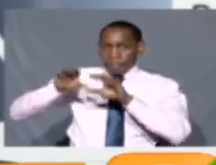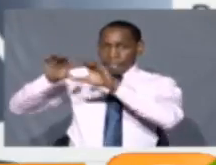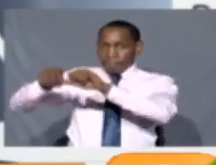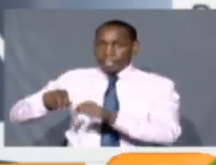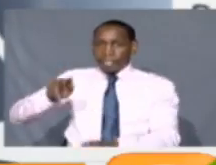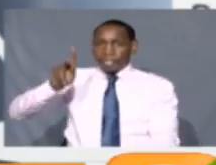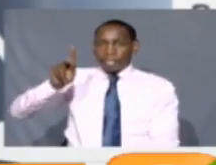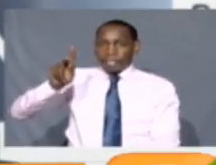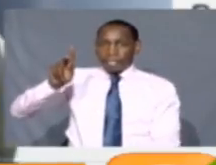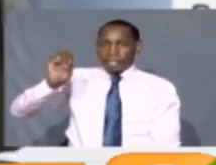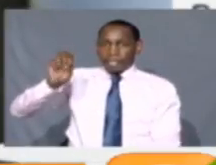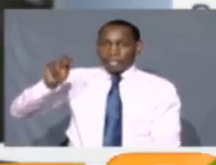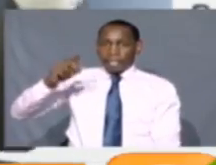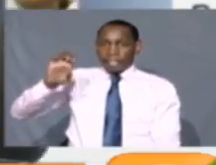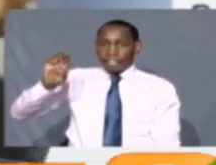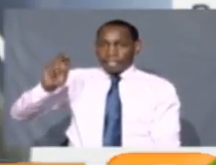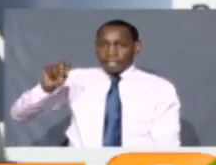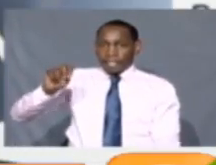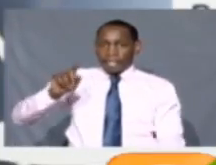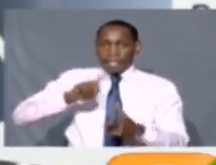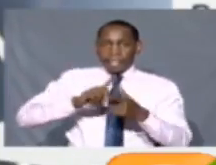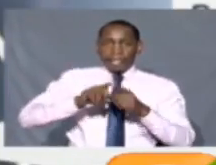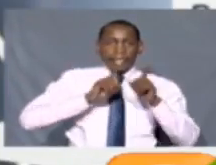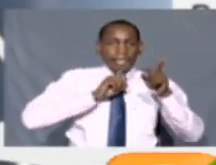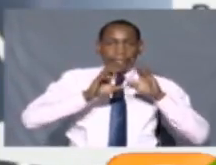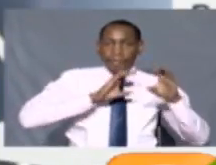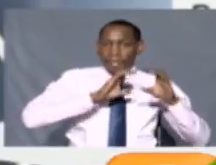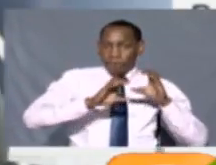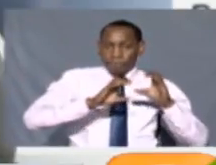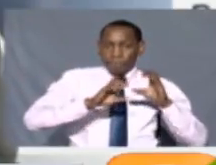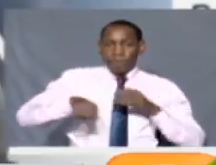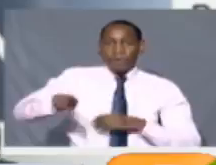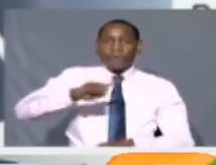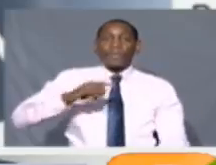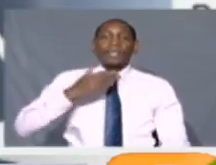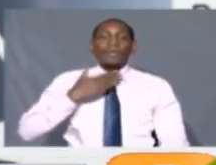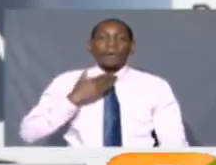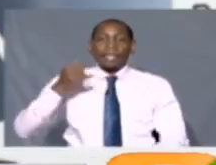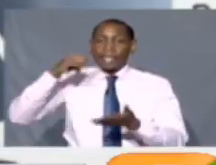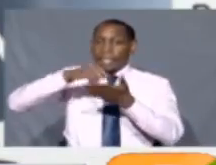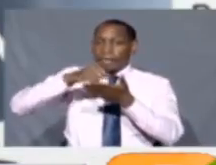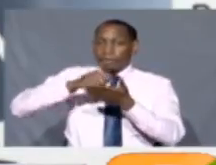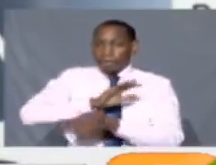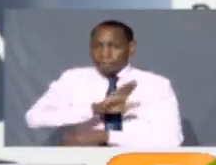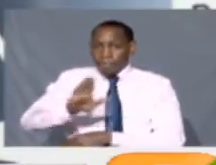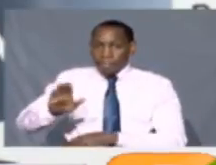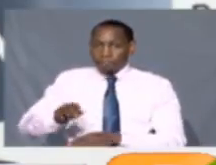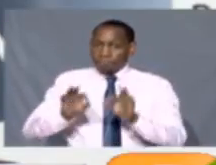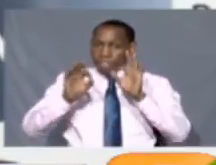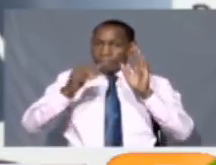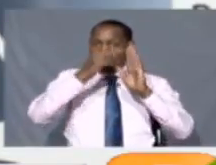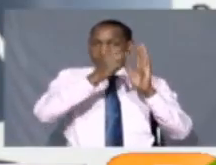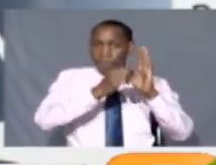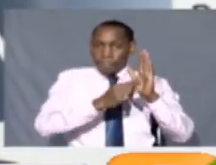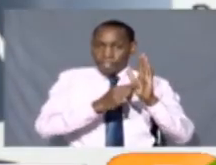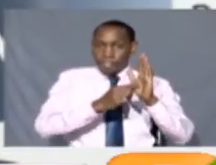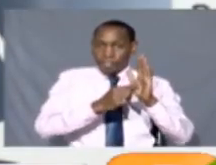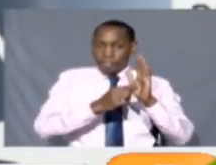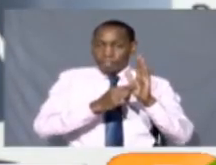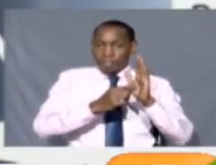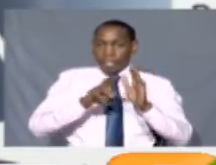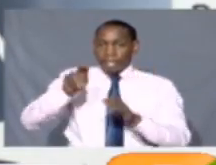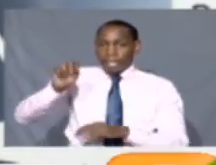Kenjen. Then we went, there was Safaricom. We want to be one of those remarkable listings in the stock